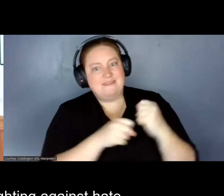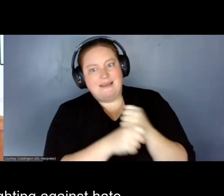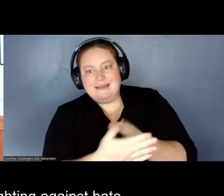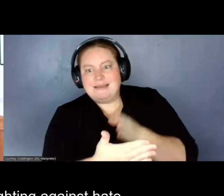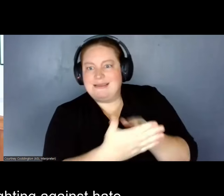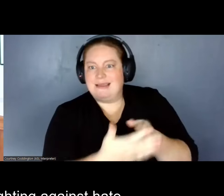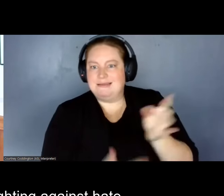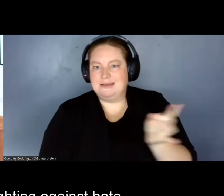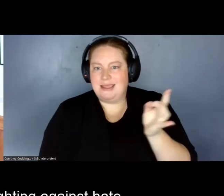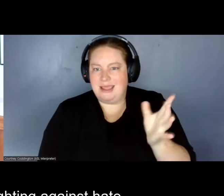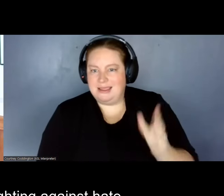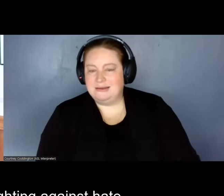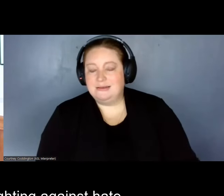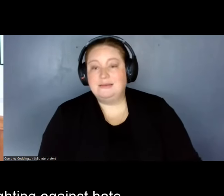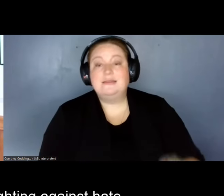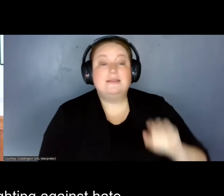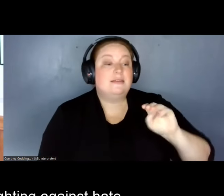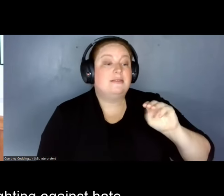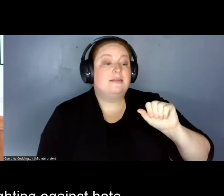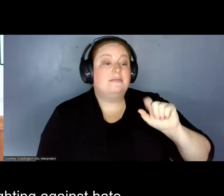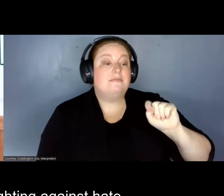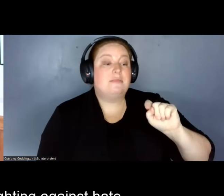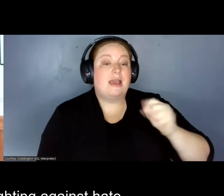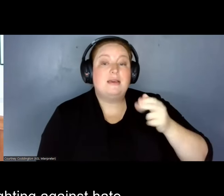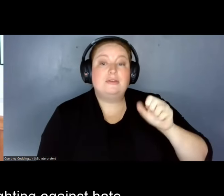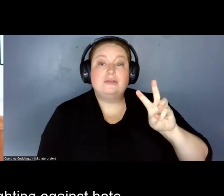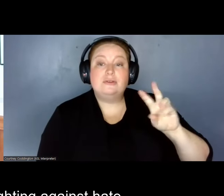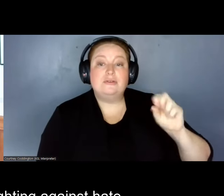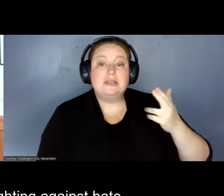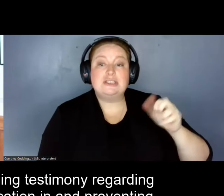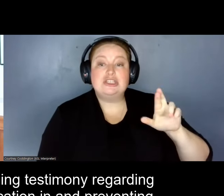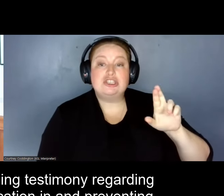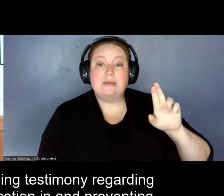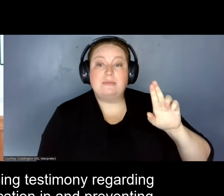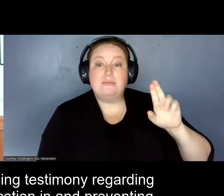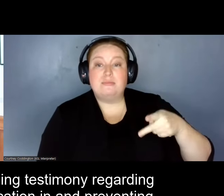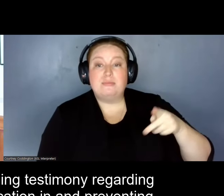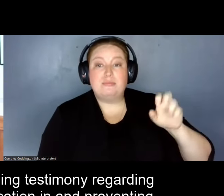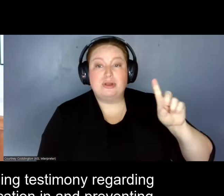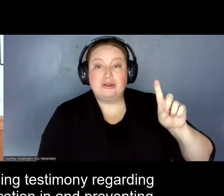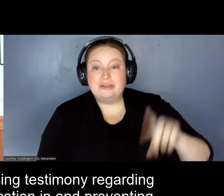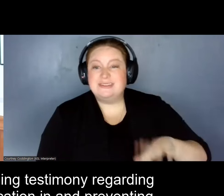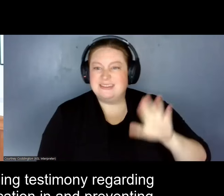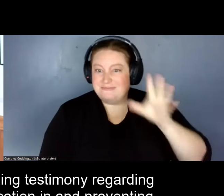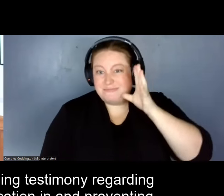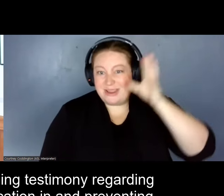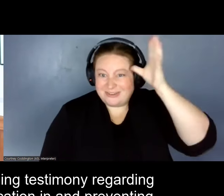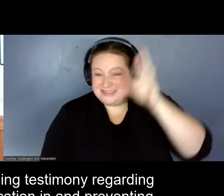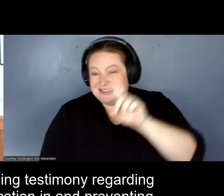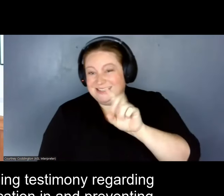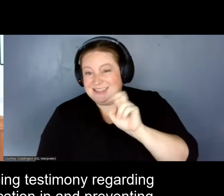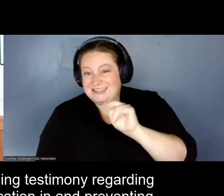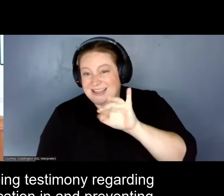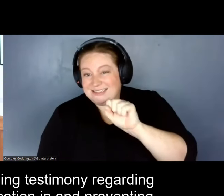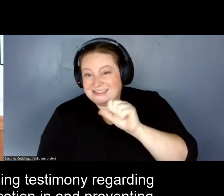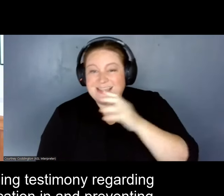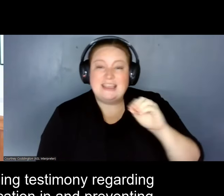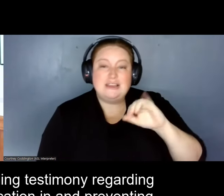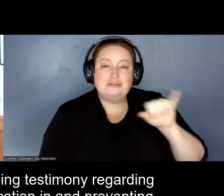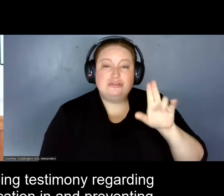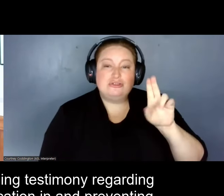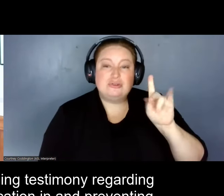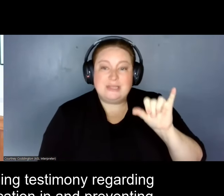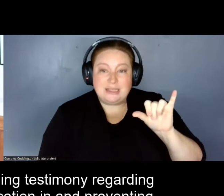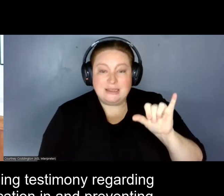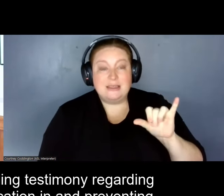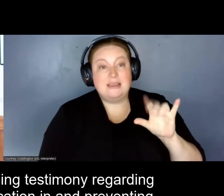hate. Matthew Shepard's parents, Dennis and Judy, have provided compelling